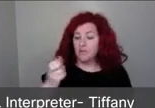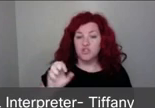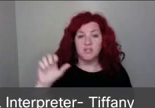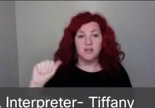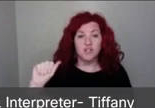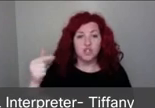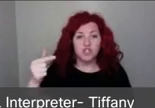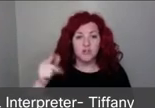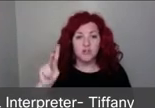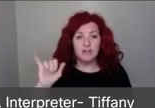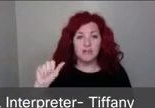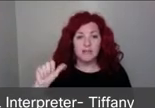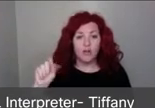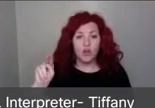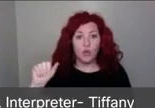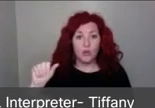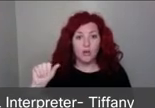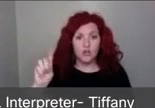Kialona Duma.